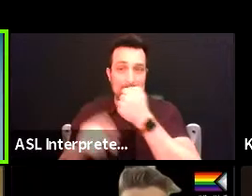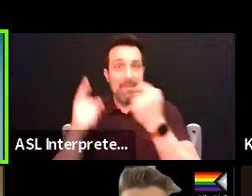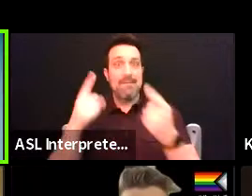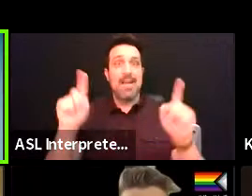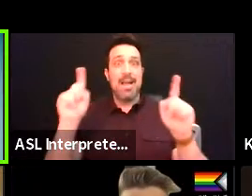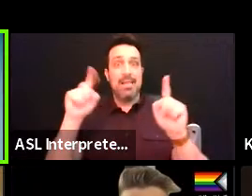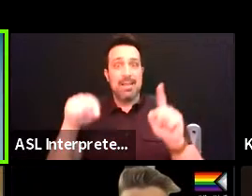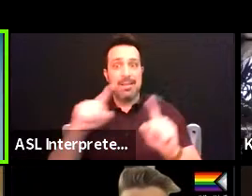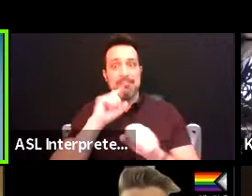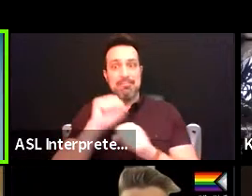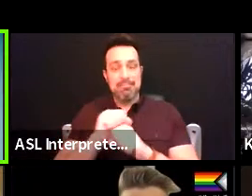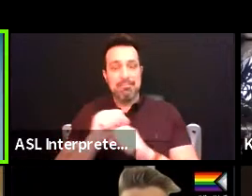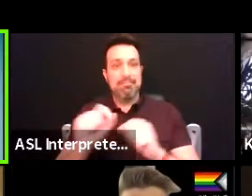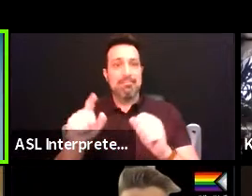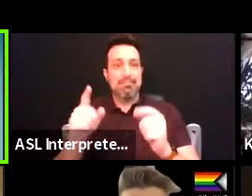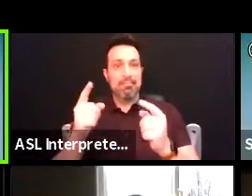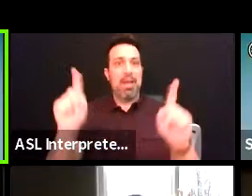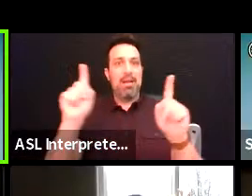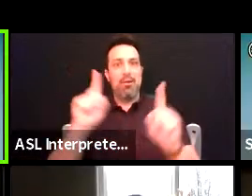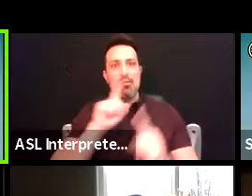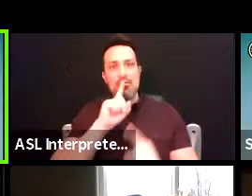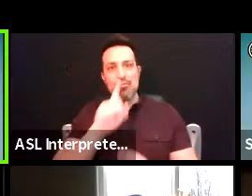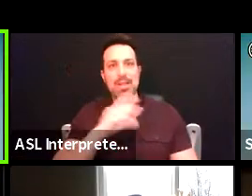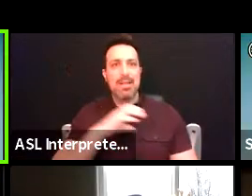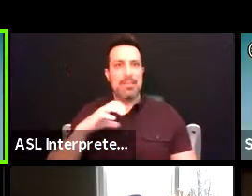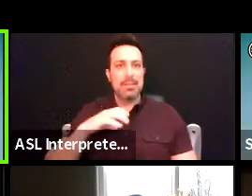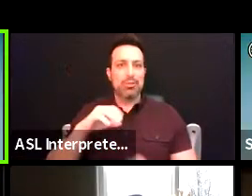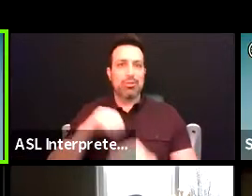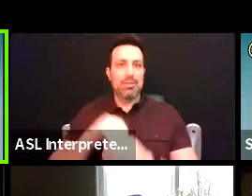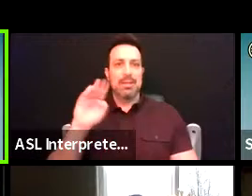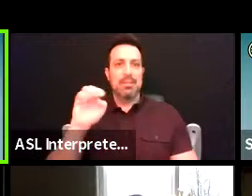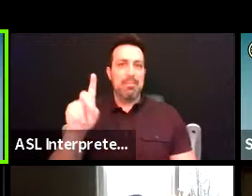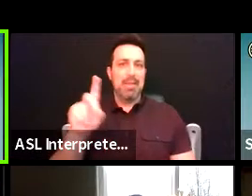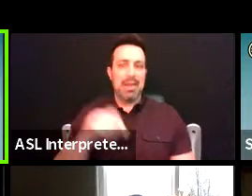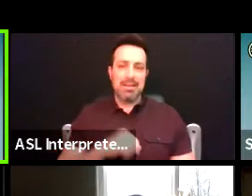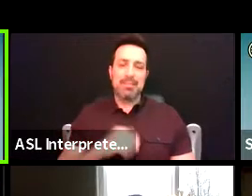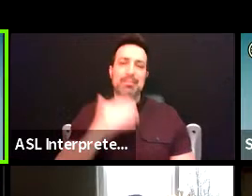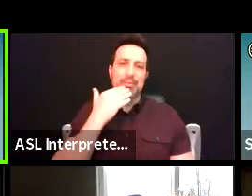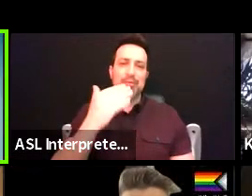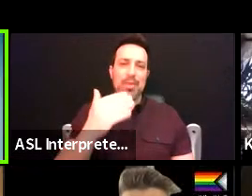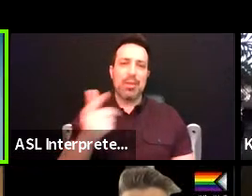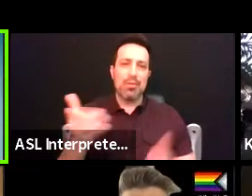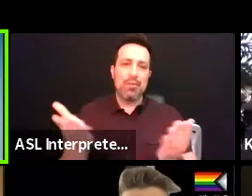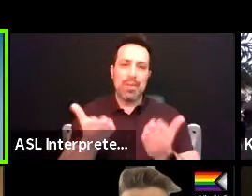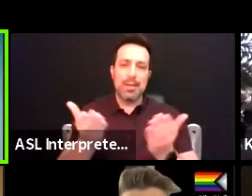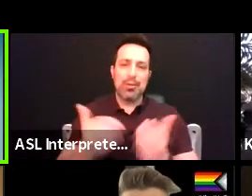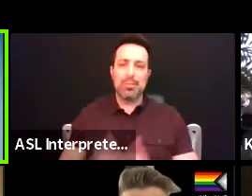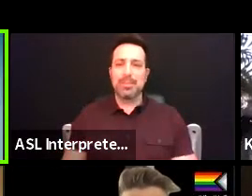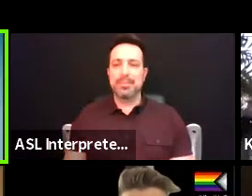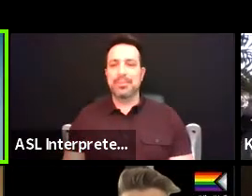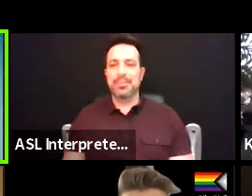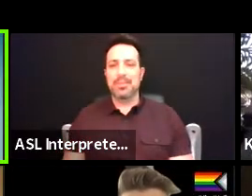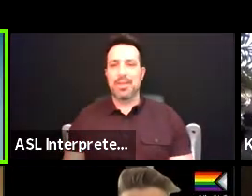to fruition to have a real commission in Bend. So thank you for being here.